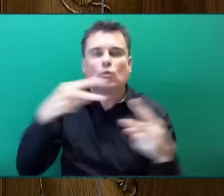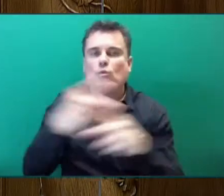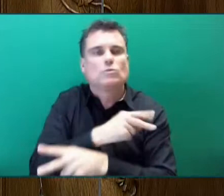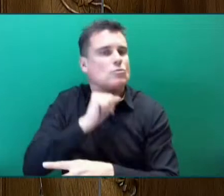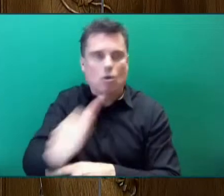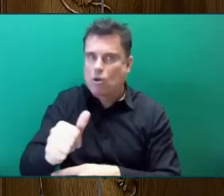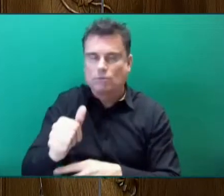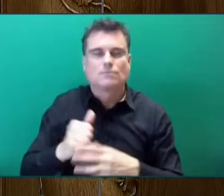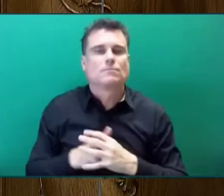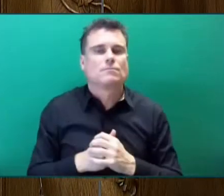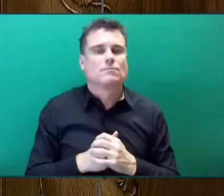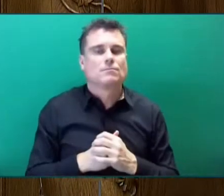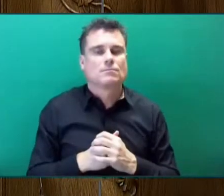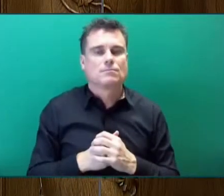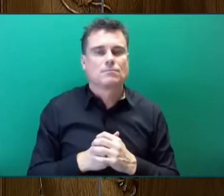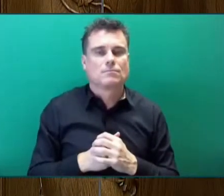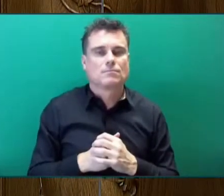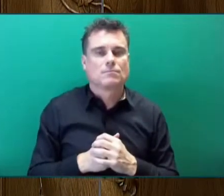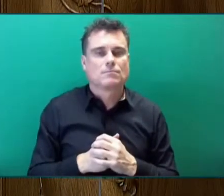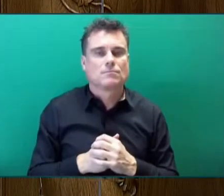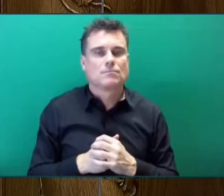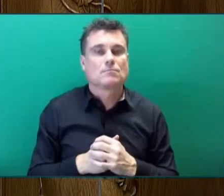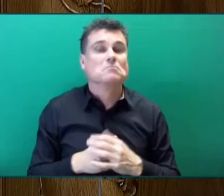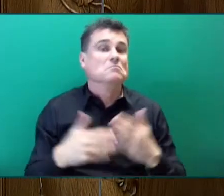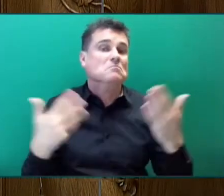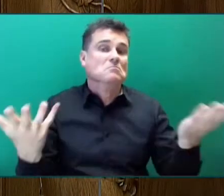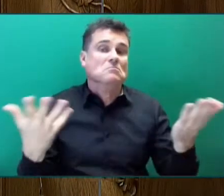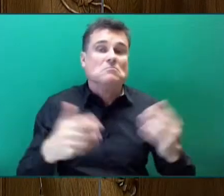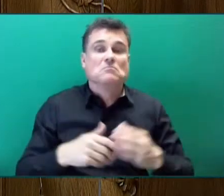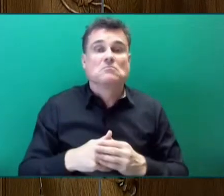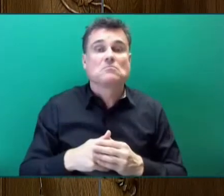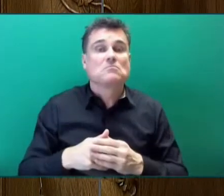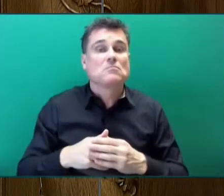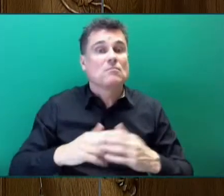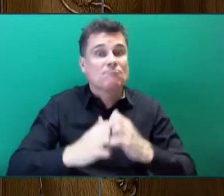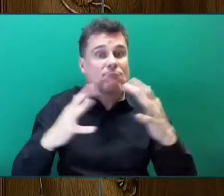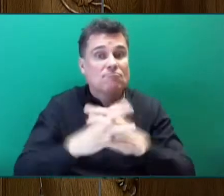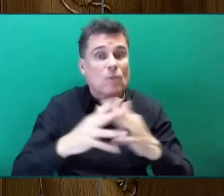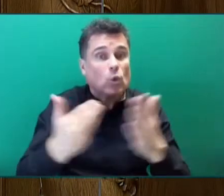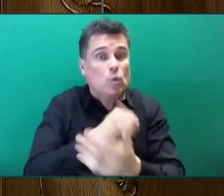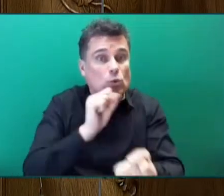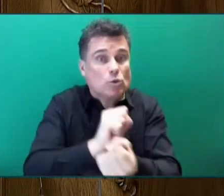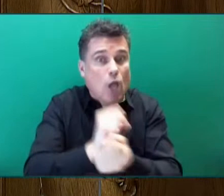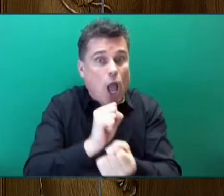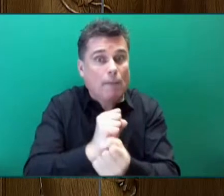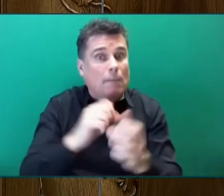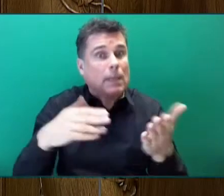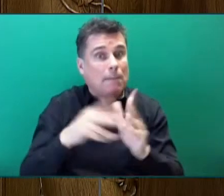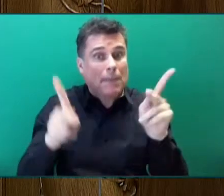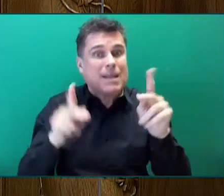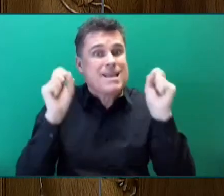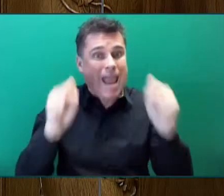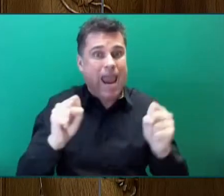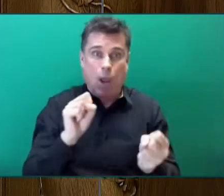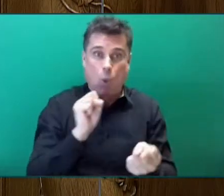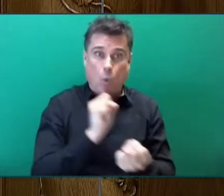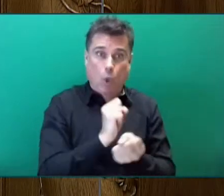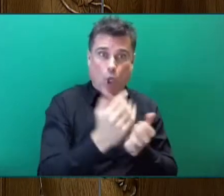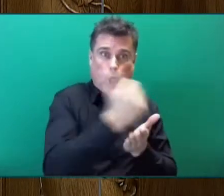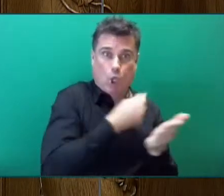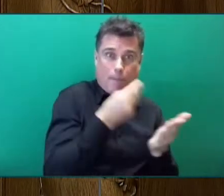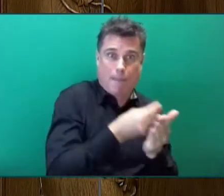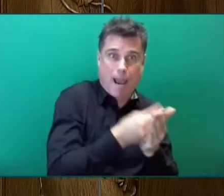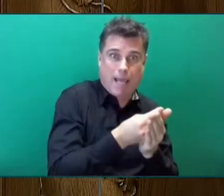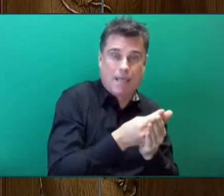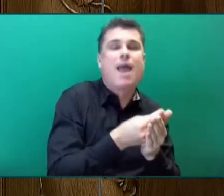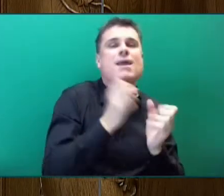childcare counts as strategic economic infrastructure every bit as much as roads and highways. In the months ahead, your government